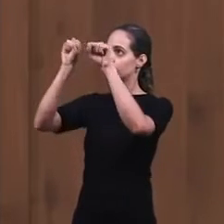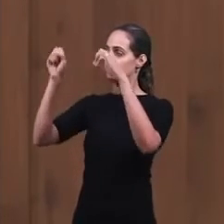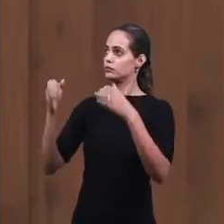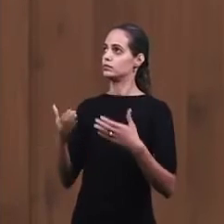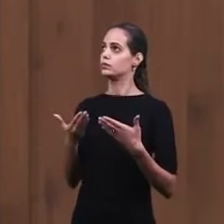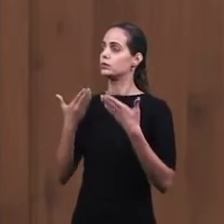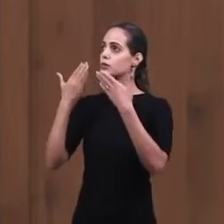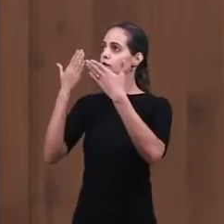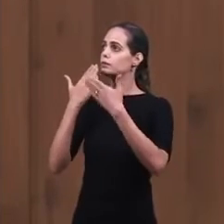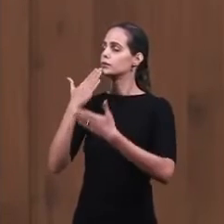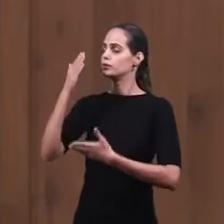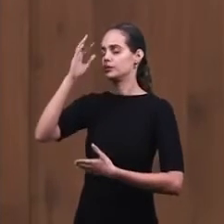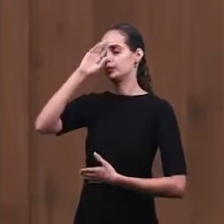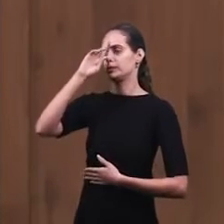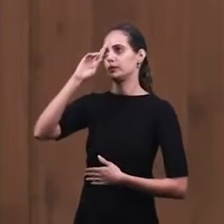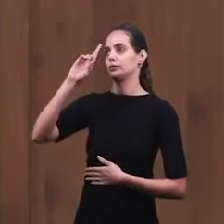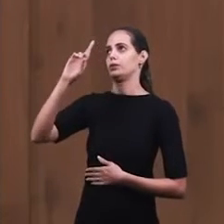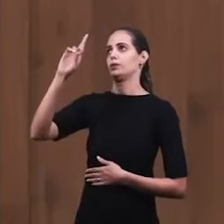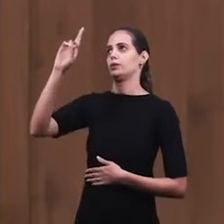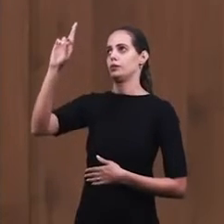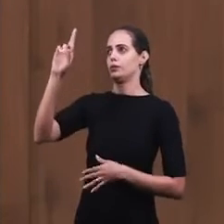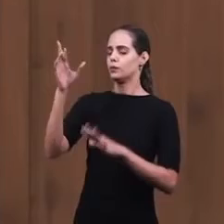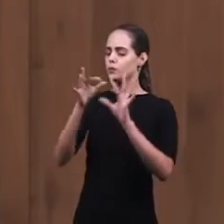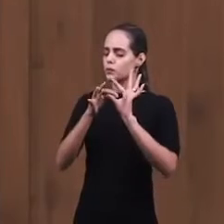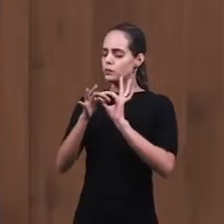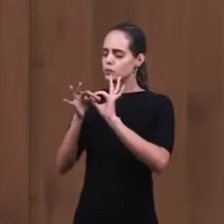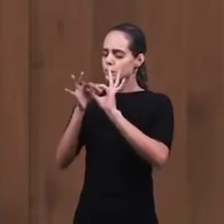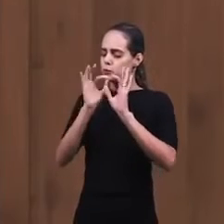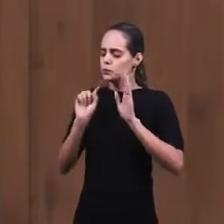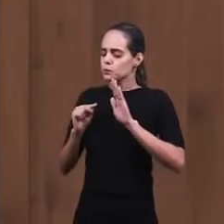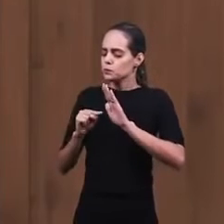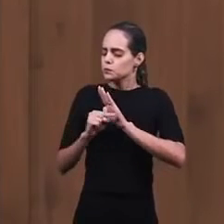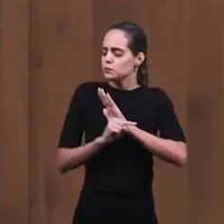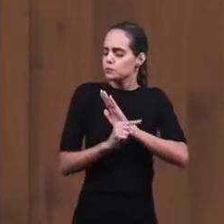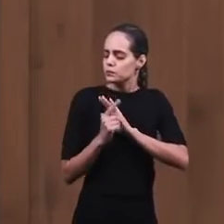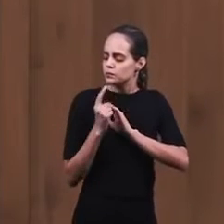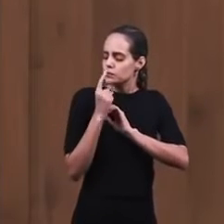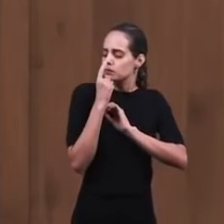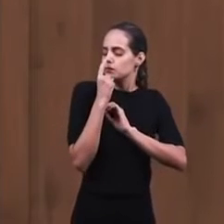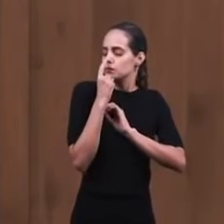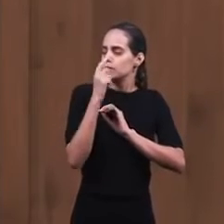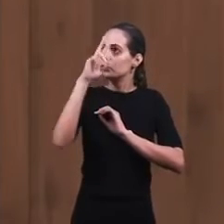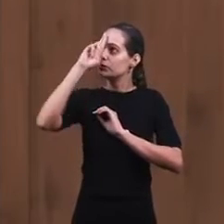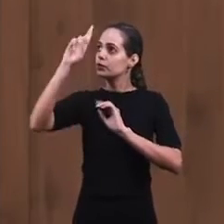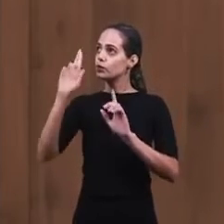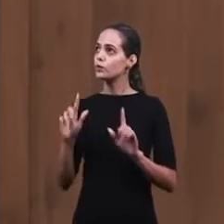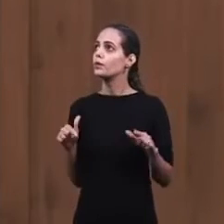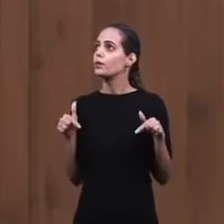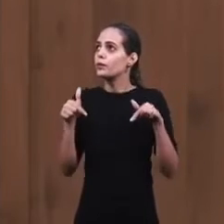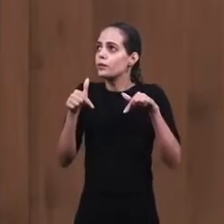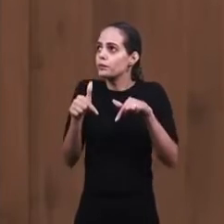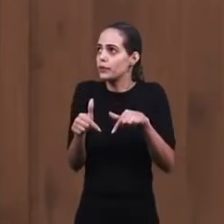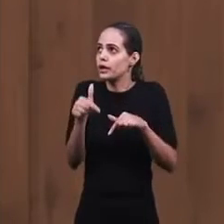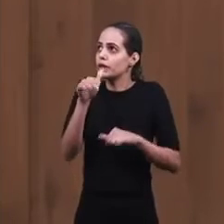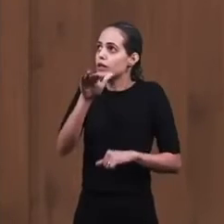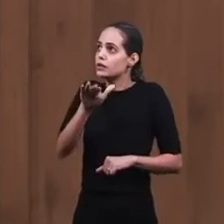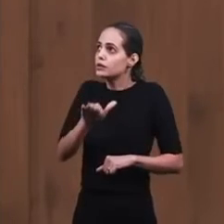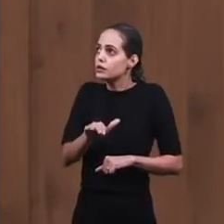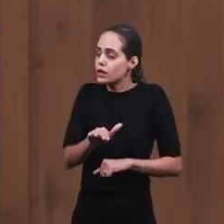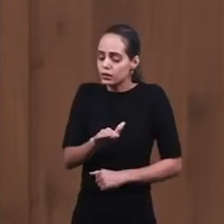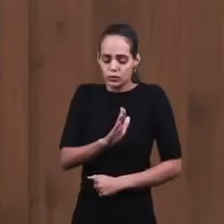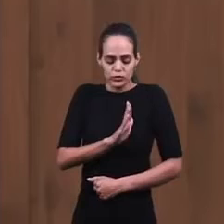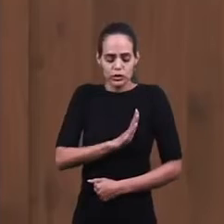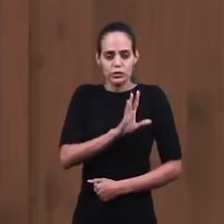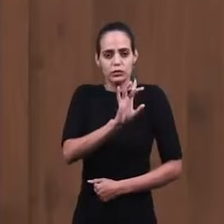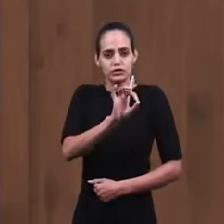altar, and we ask, Lord, an intimate fellowship with you. Operate